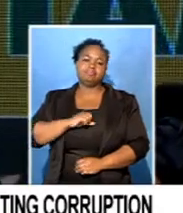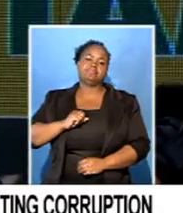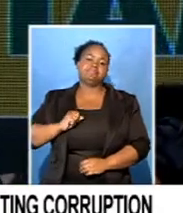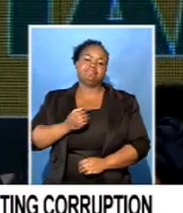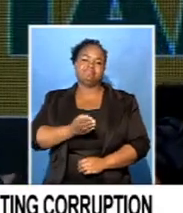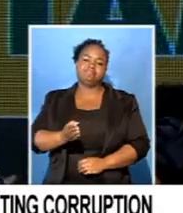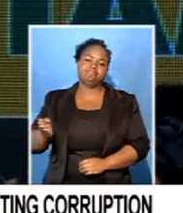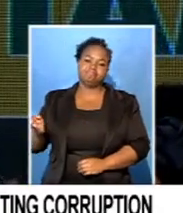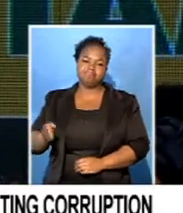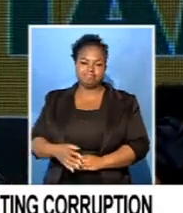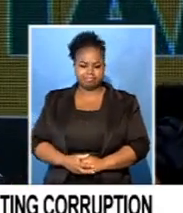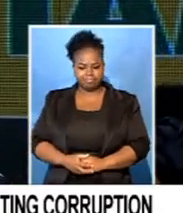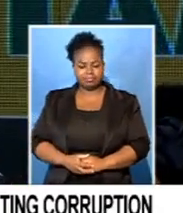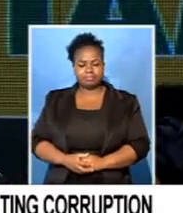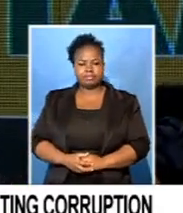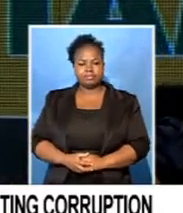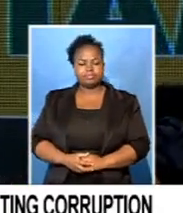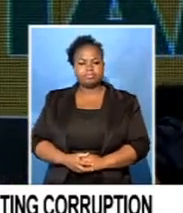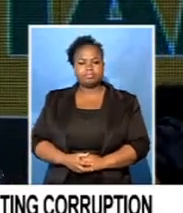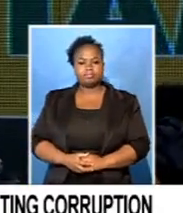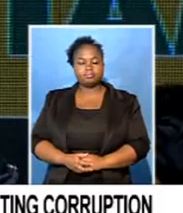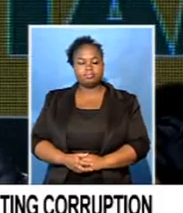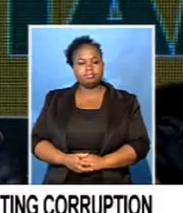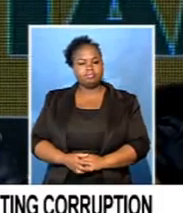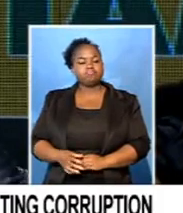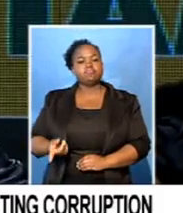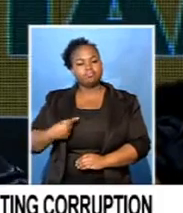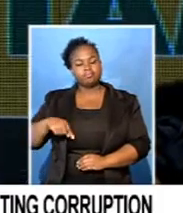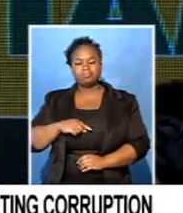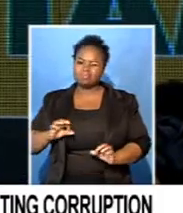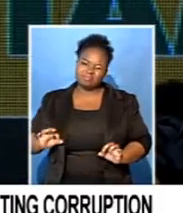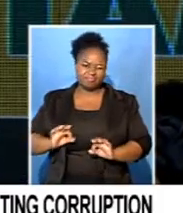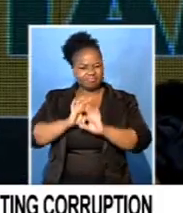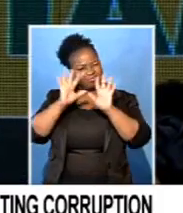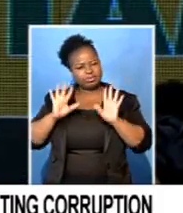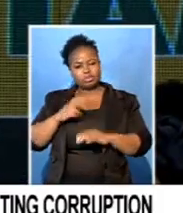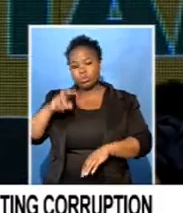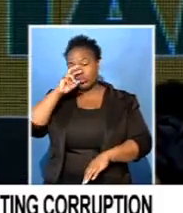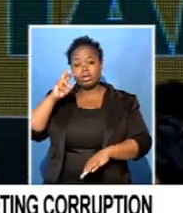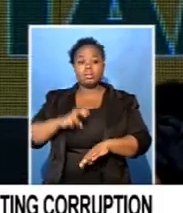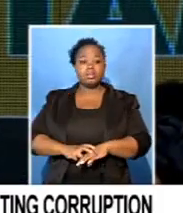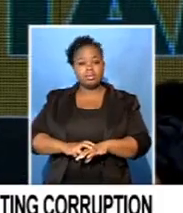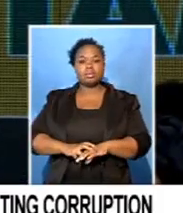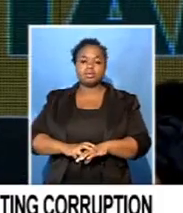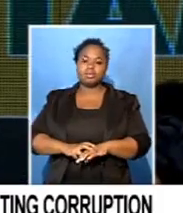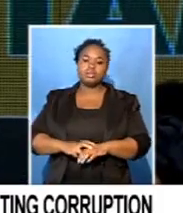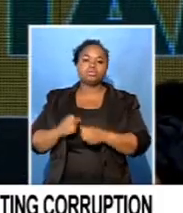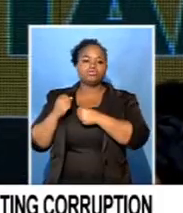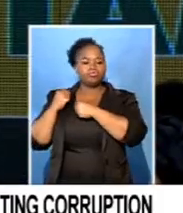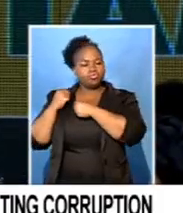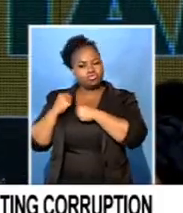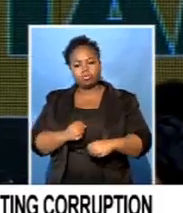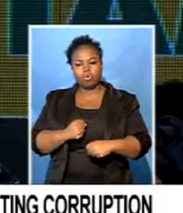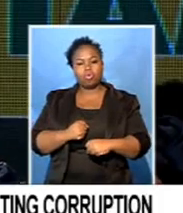Comrades, there is clearly a need for a strong Veterans League